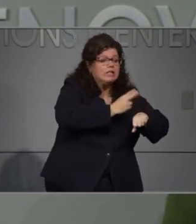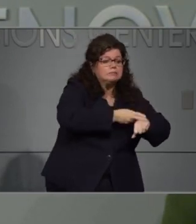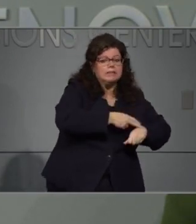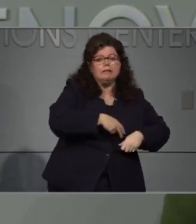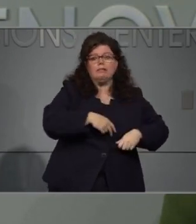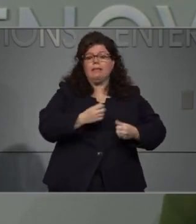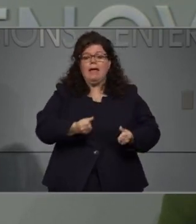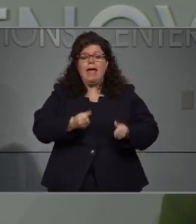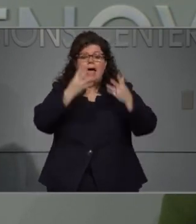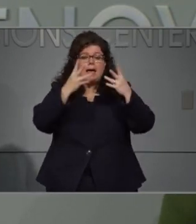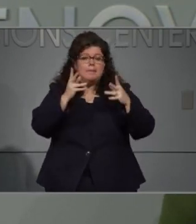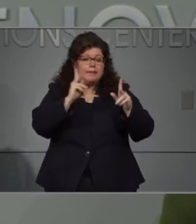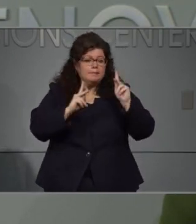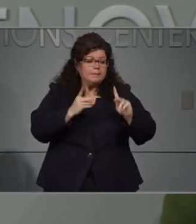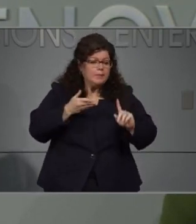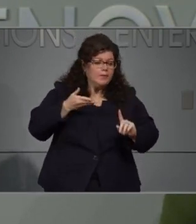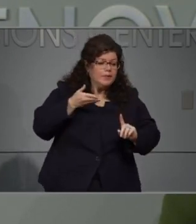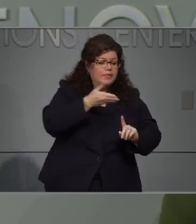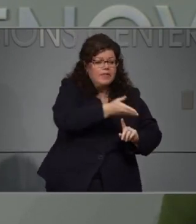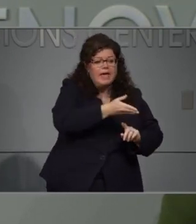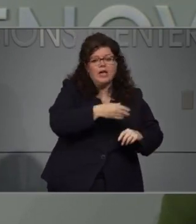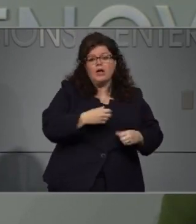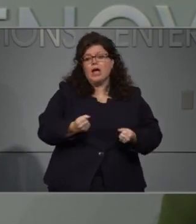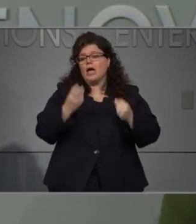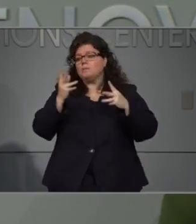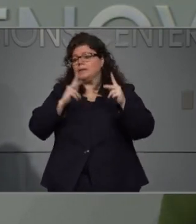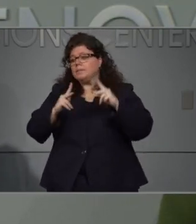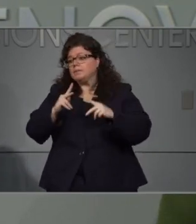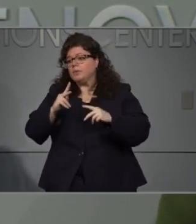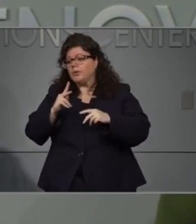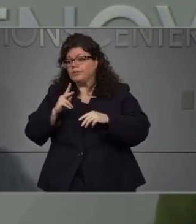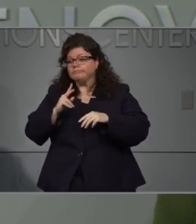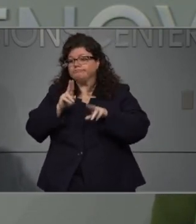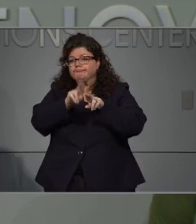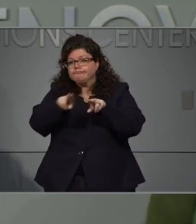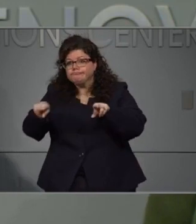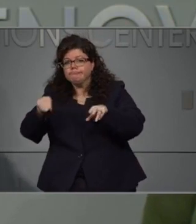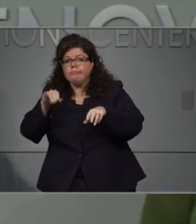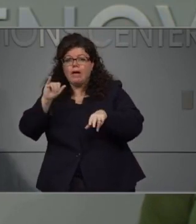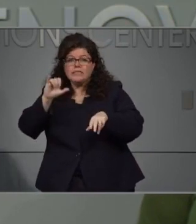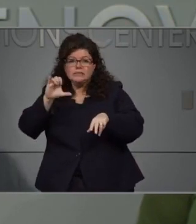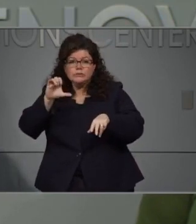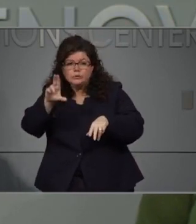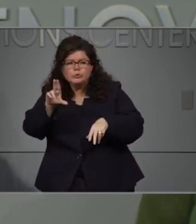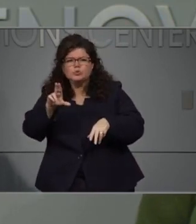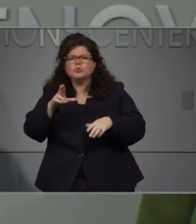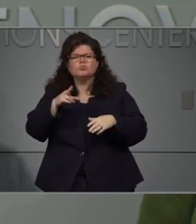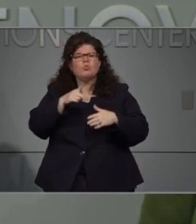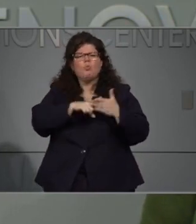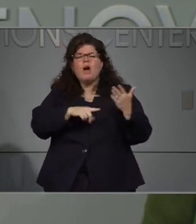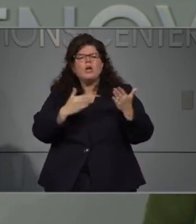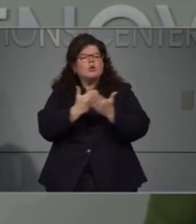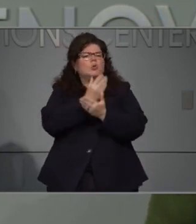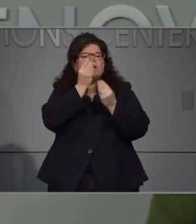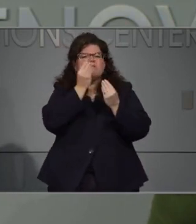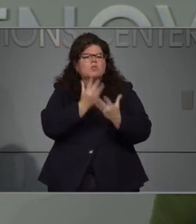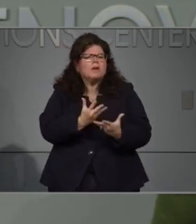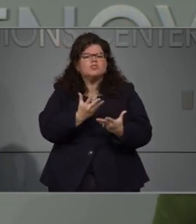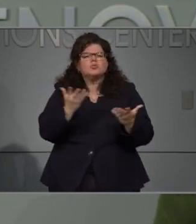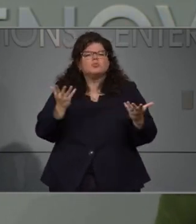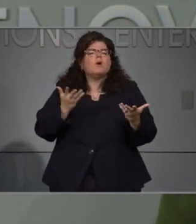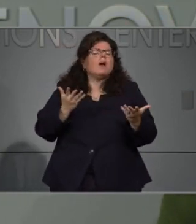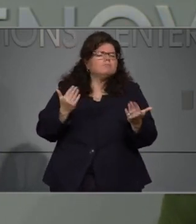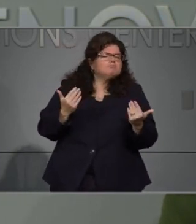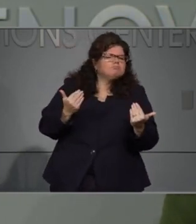versus being in ICUs? What are the kinds of things that we're going to be seeing? And then also with